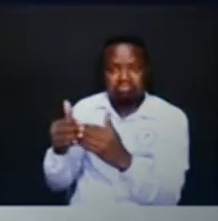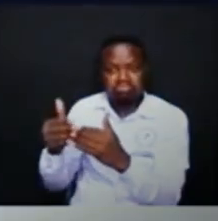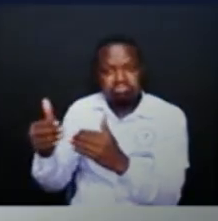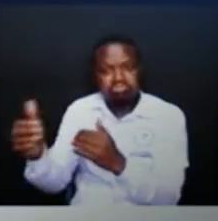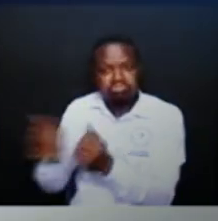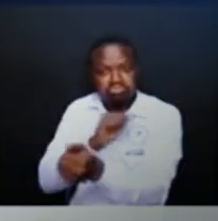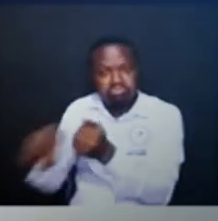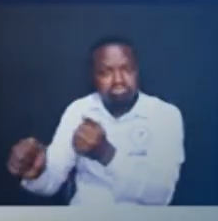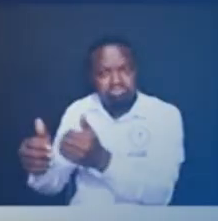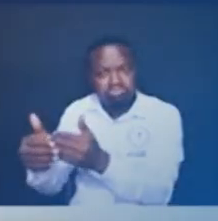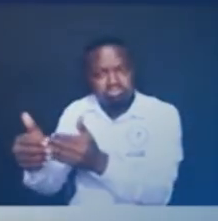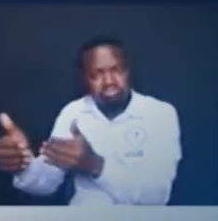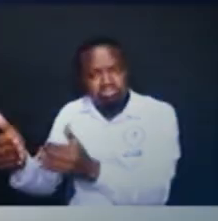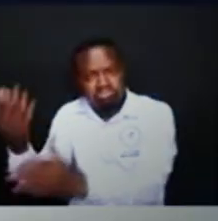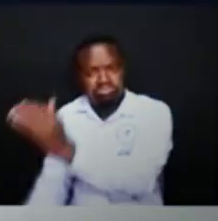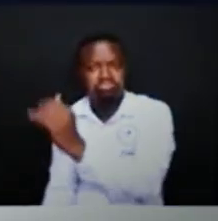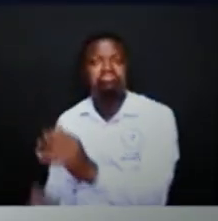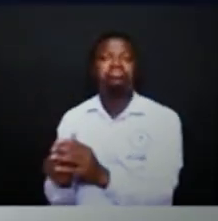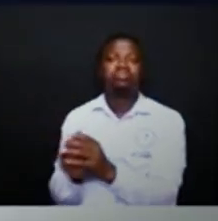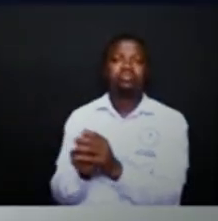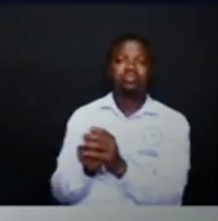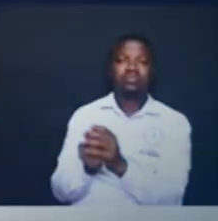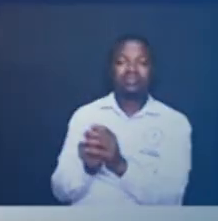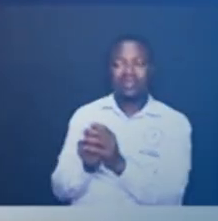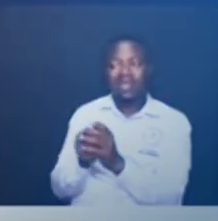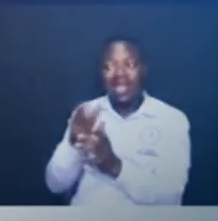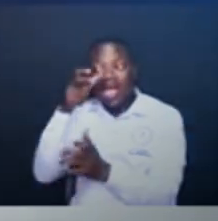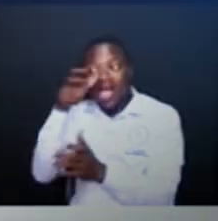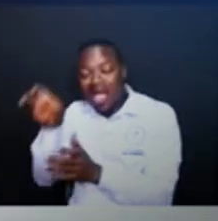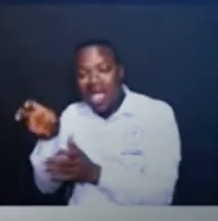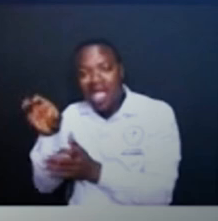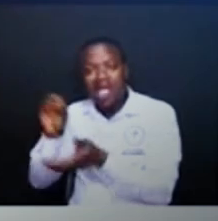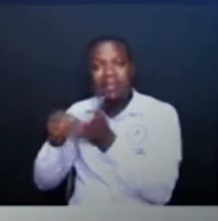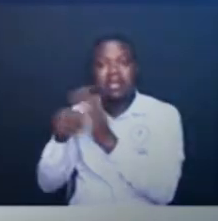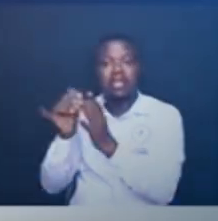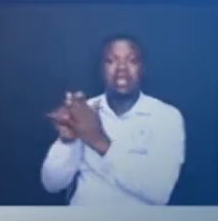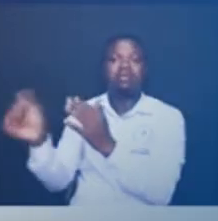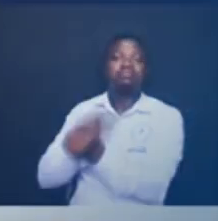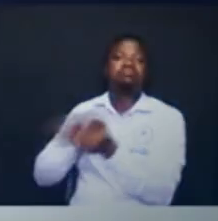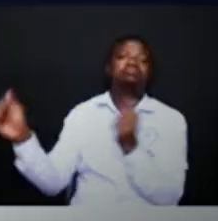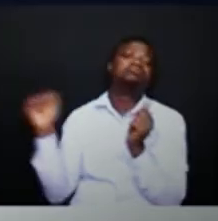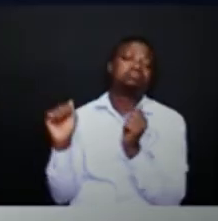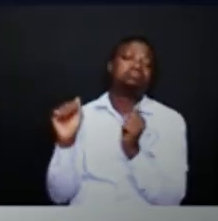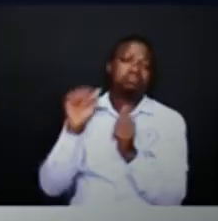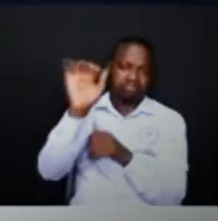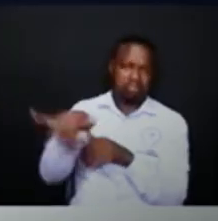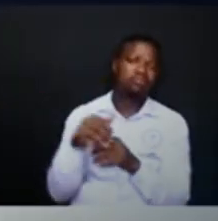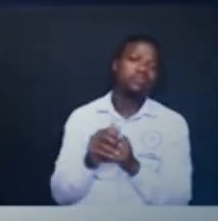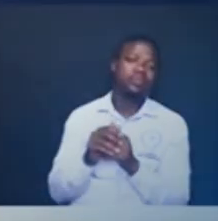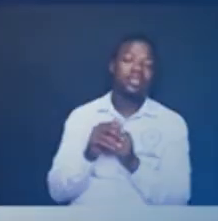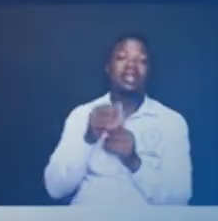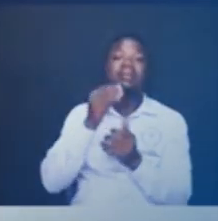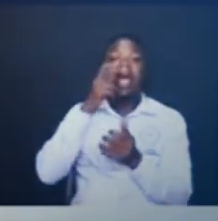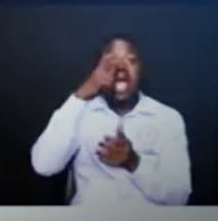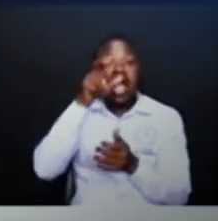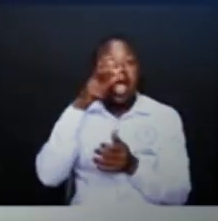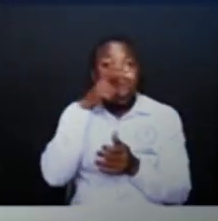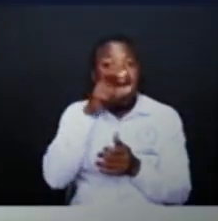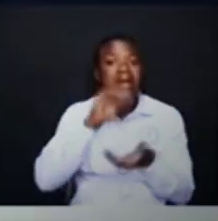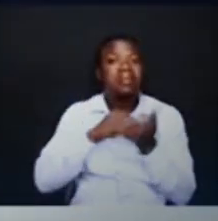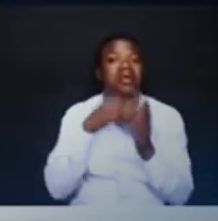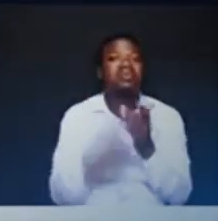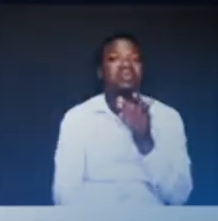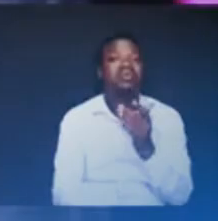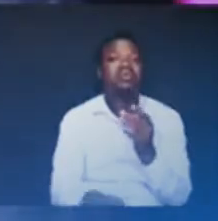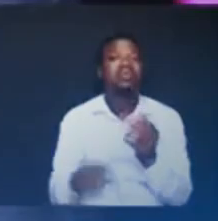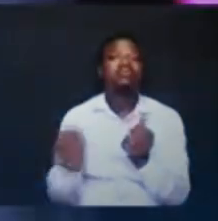Now, to corrupt is to spoil. That's all. When we say corruption is